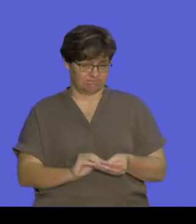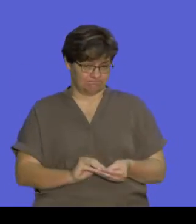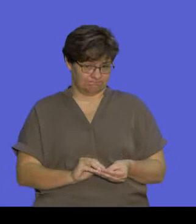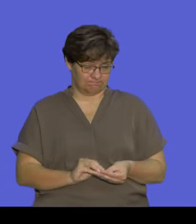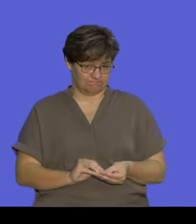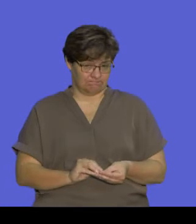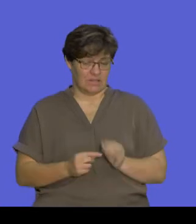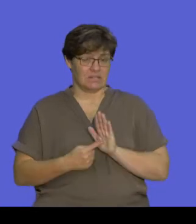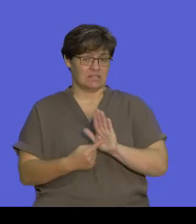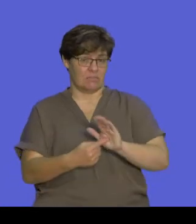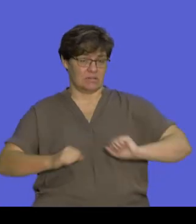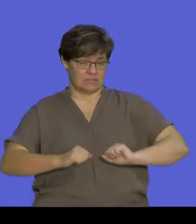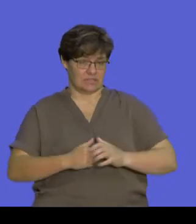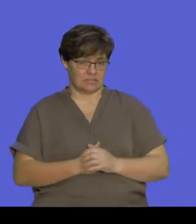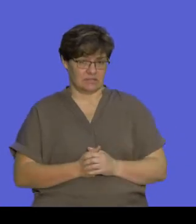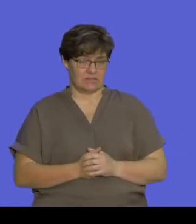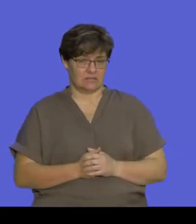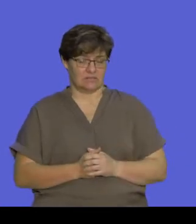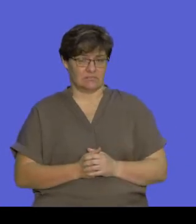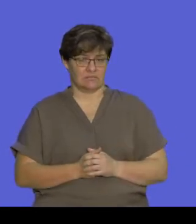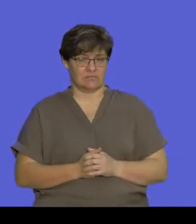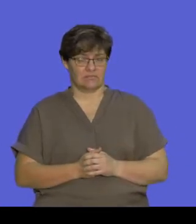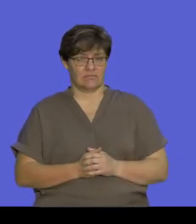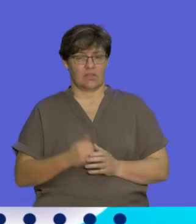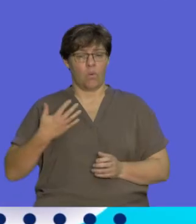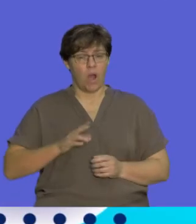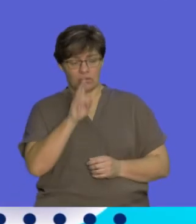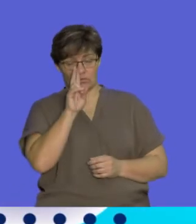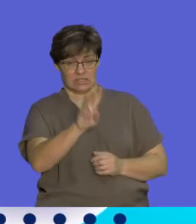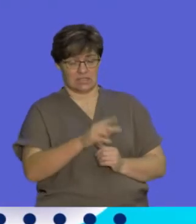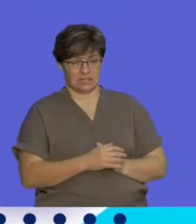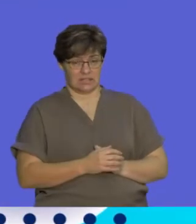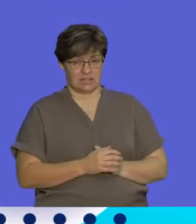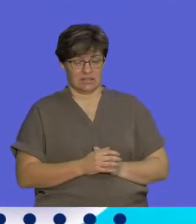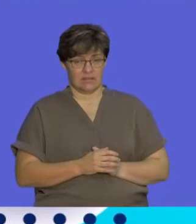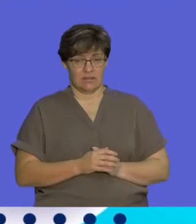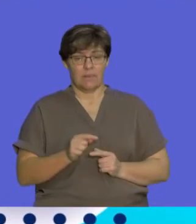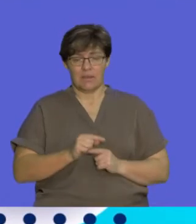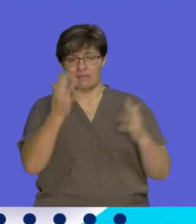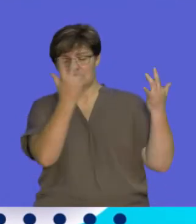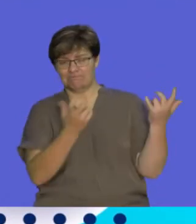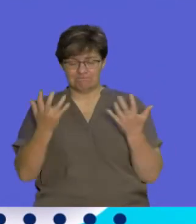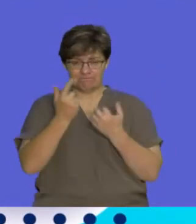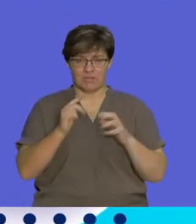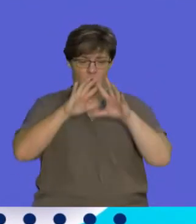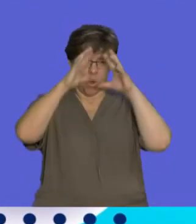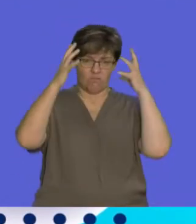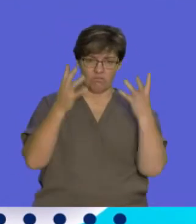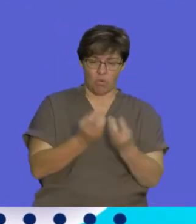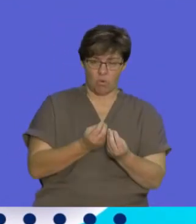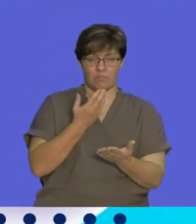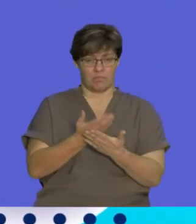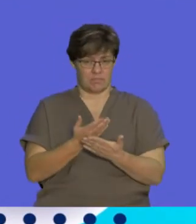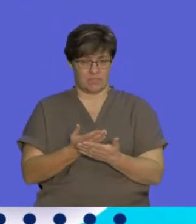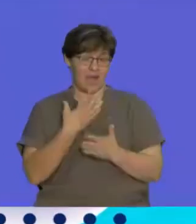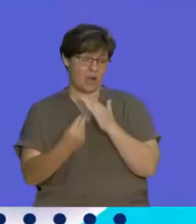space. So guys, I want you to see now that if I'm going to calculate the overall probability or the